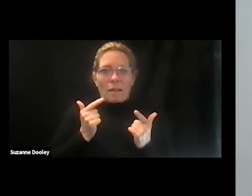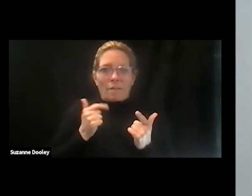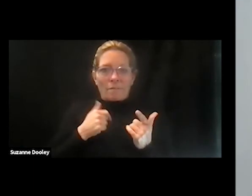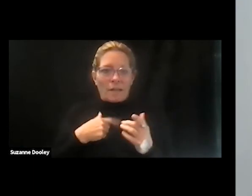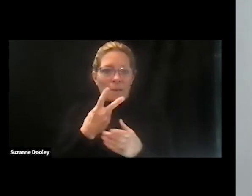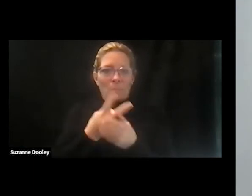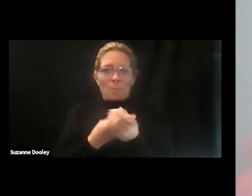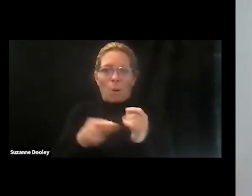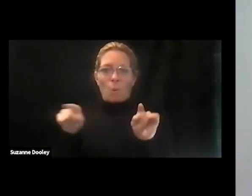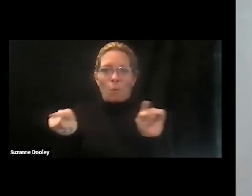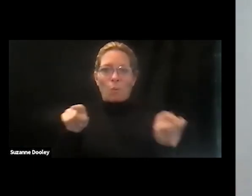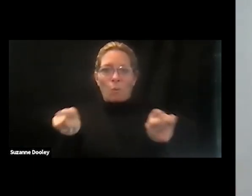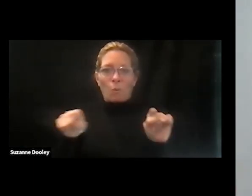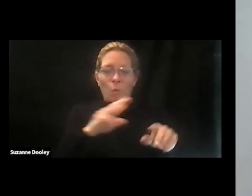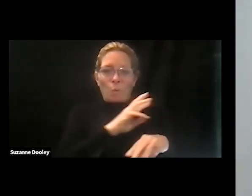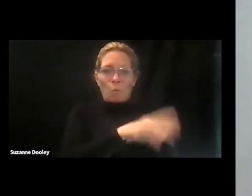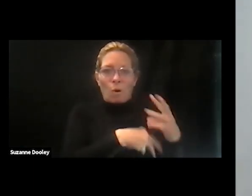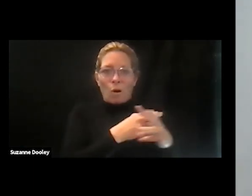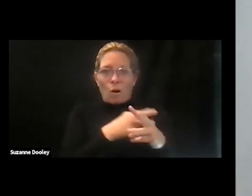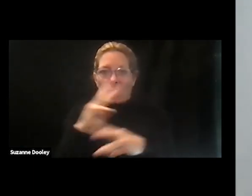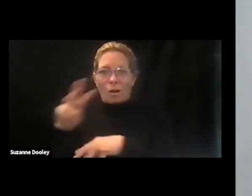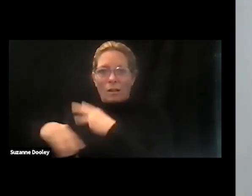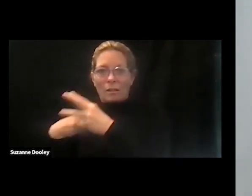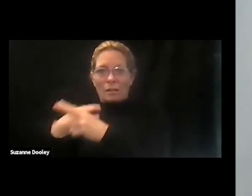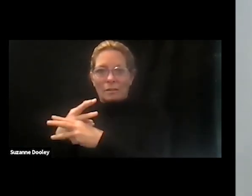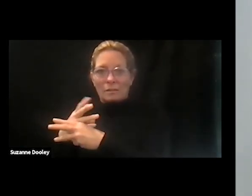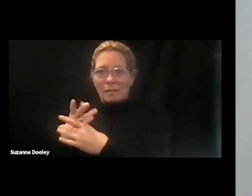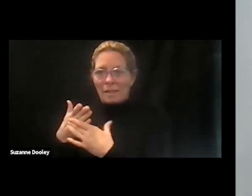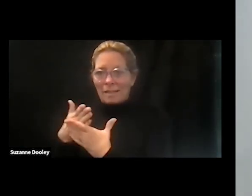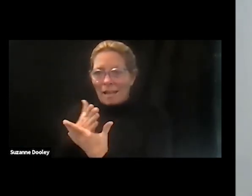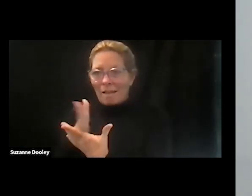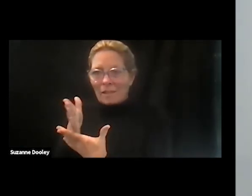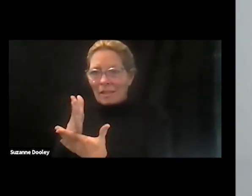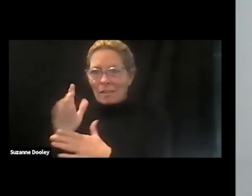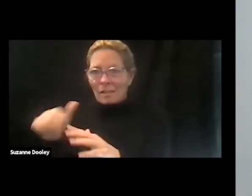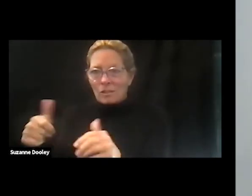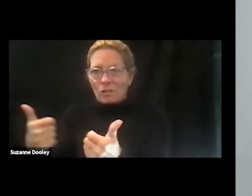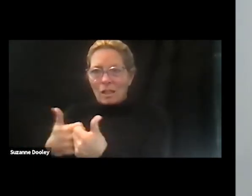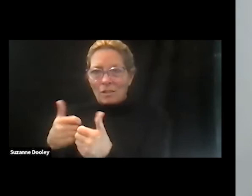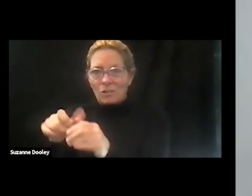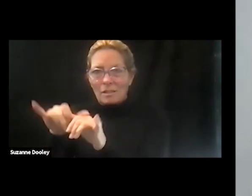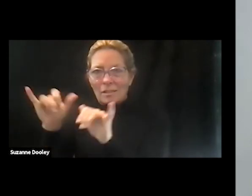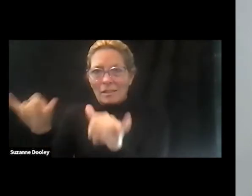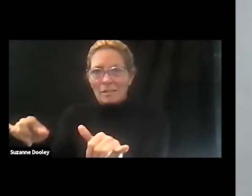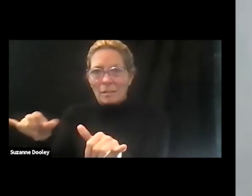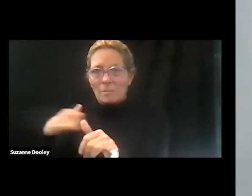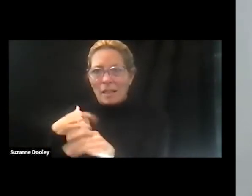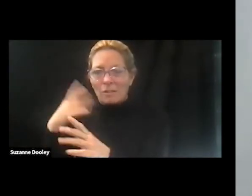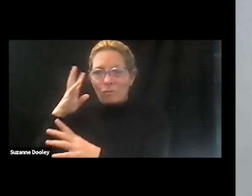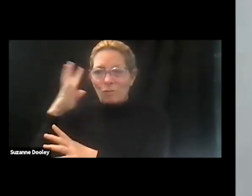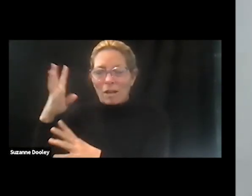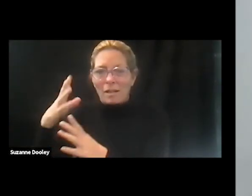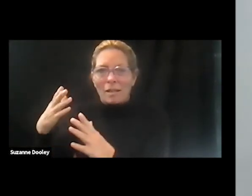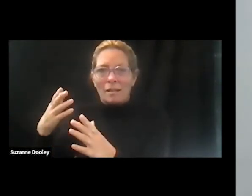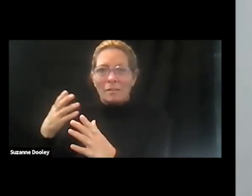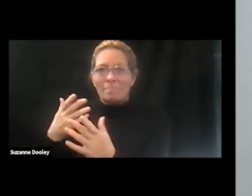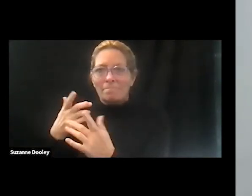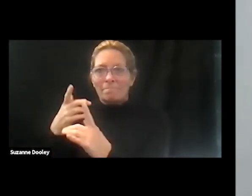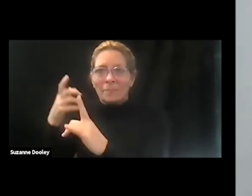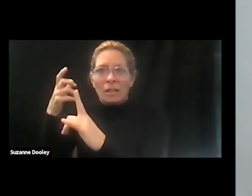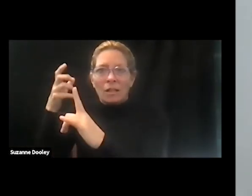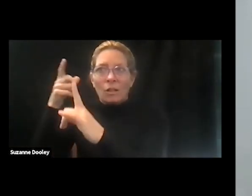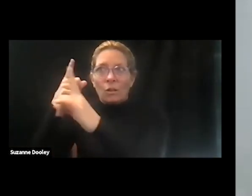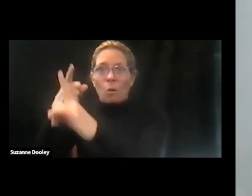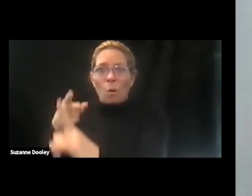worlds, both in navigating these challenges, navigating these systems, and creating small wins that